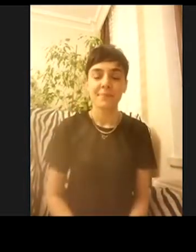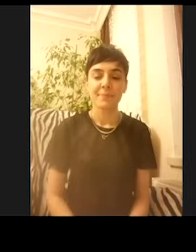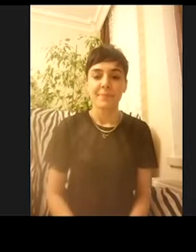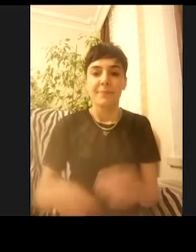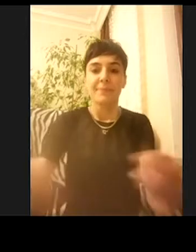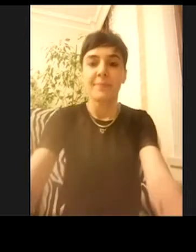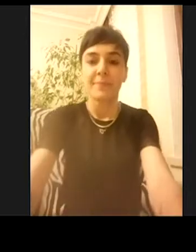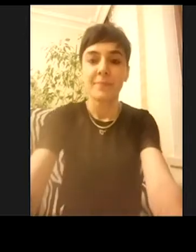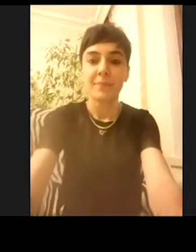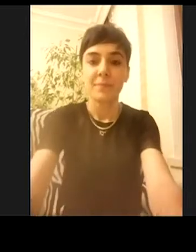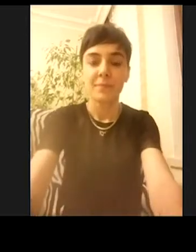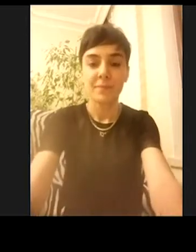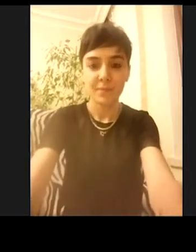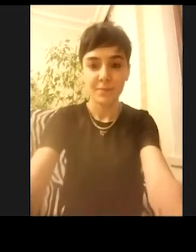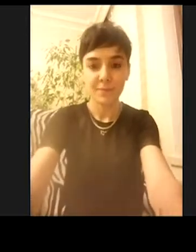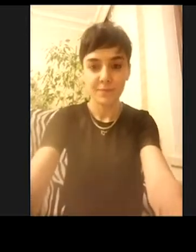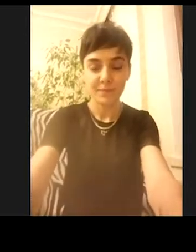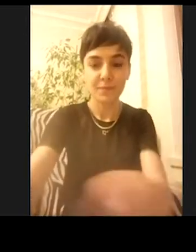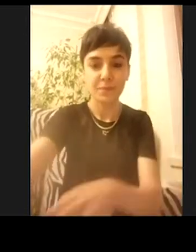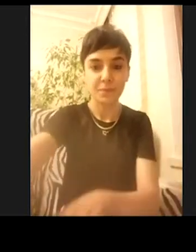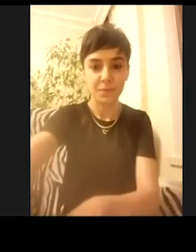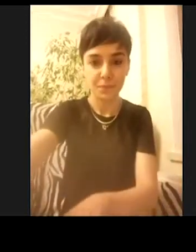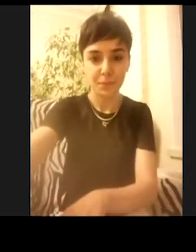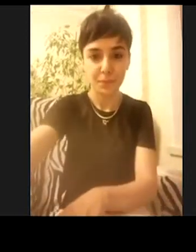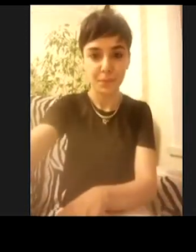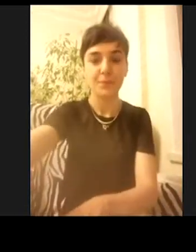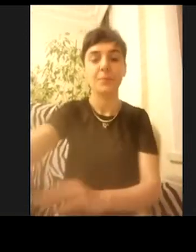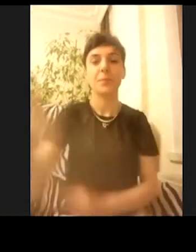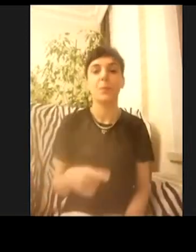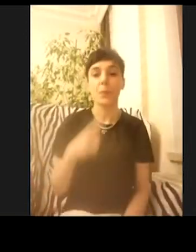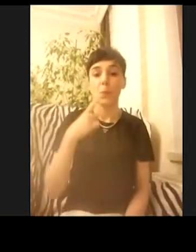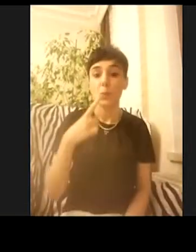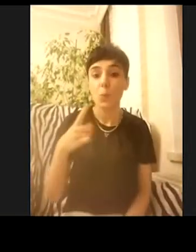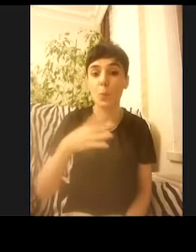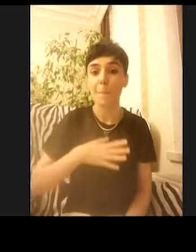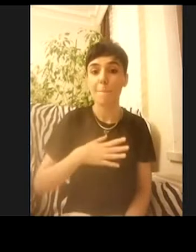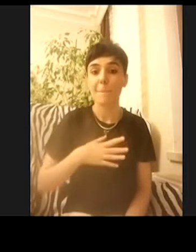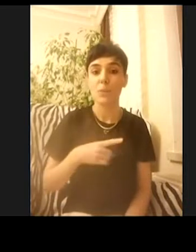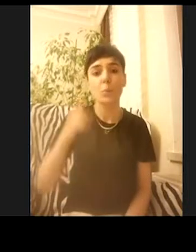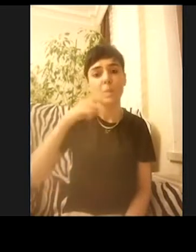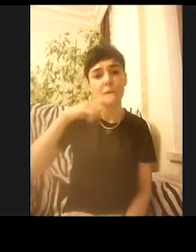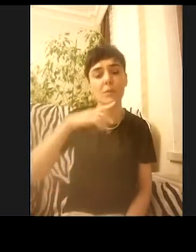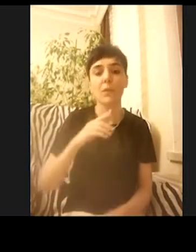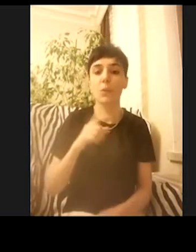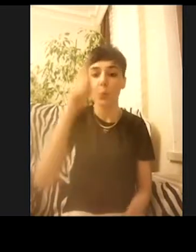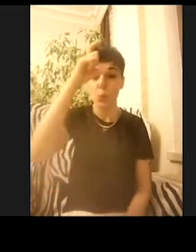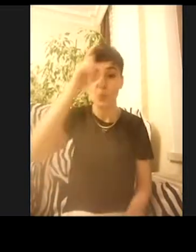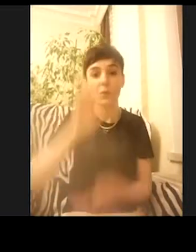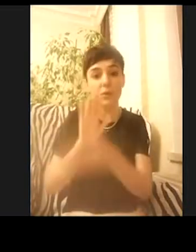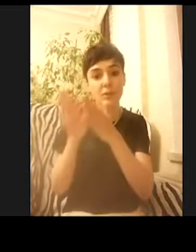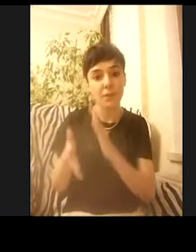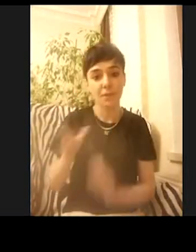translation from English to Turkish. You can click on interpretation on the bottom right of